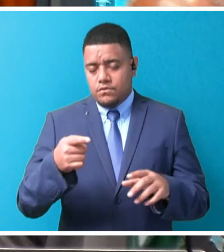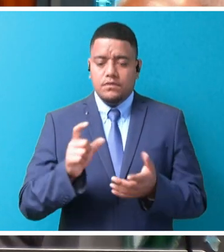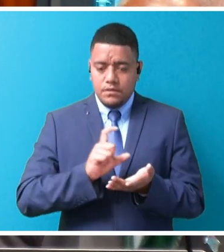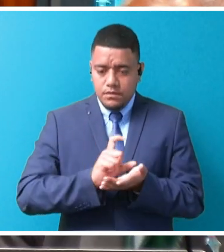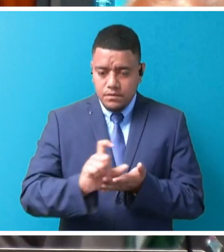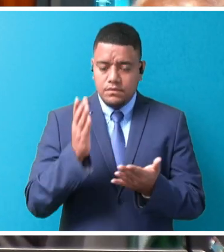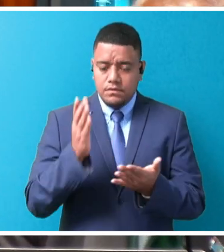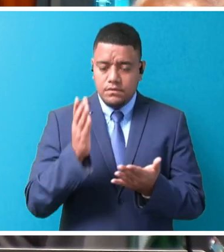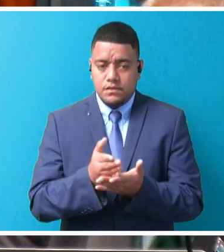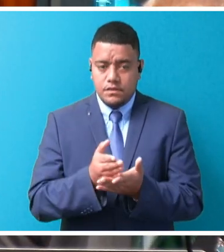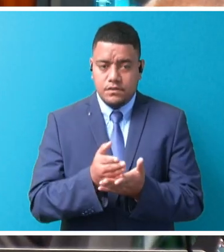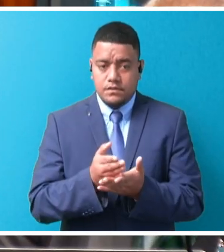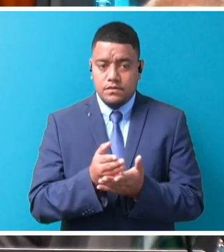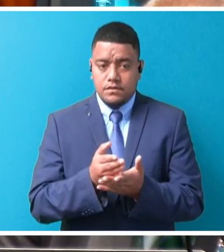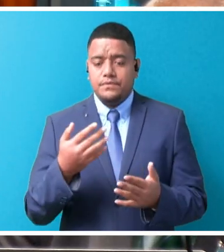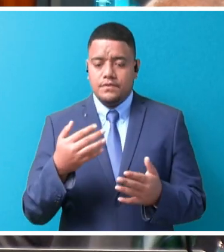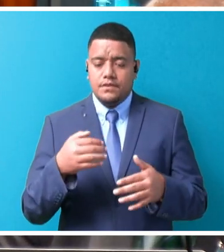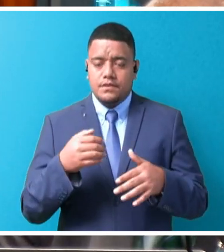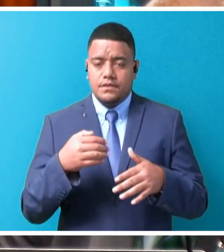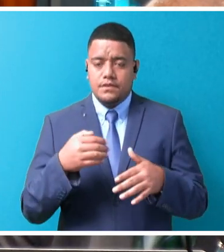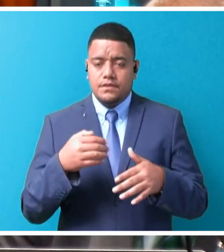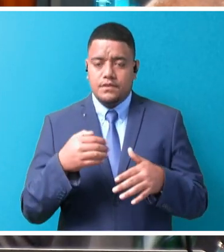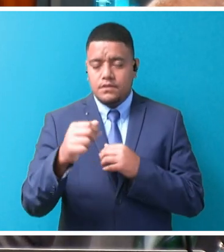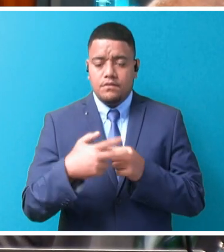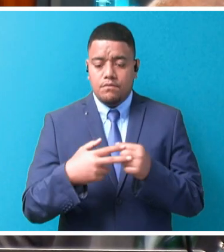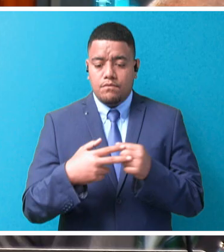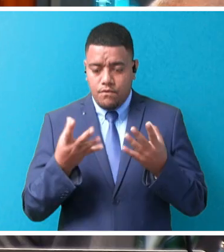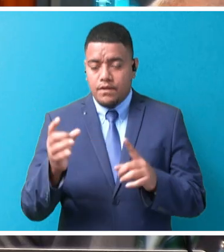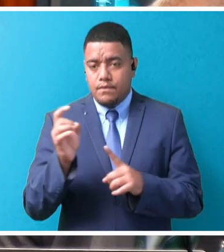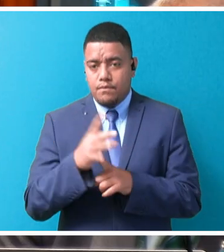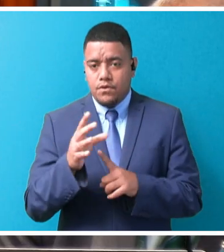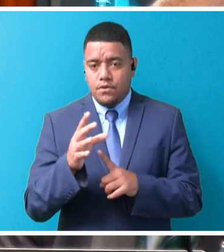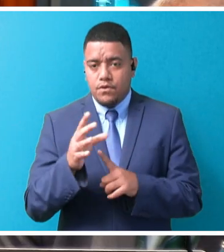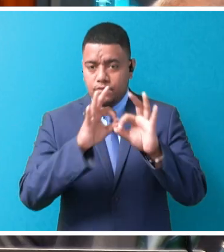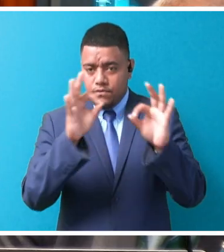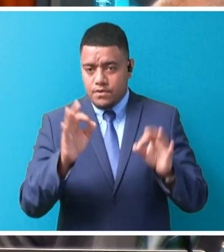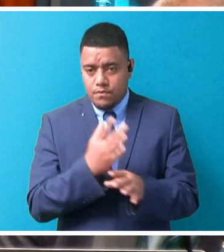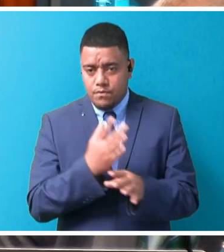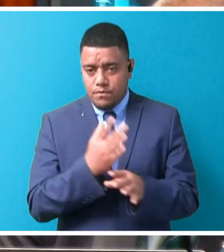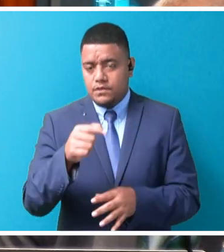direction outlined in his address, which provides an important framework for this government,